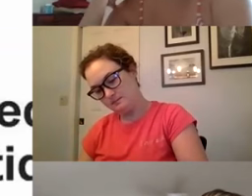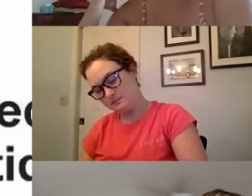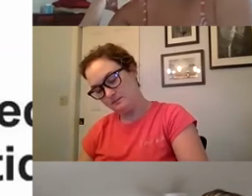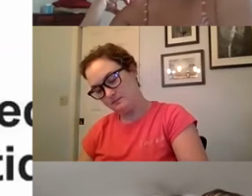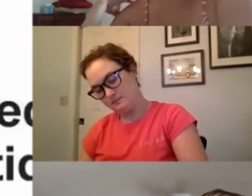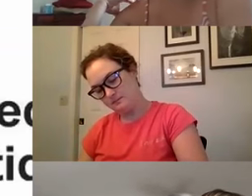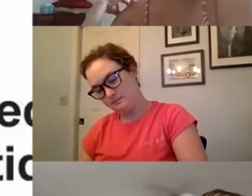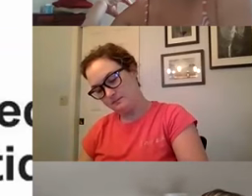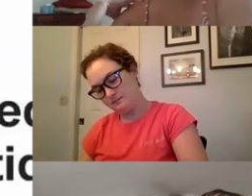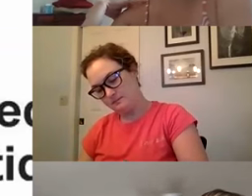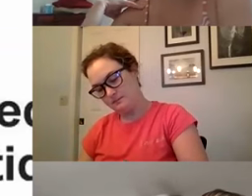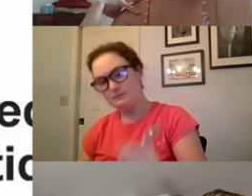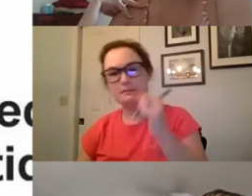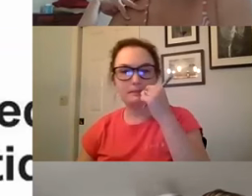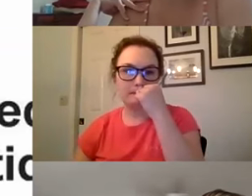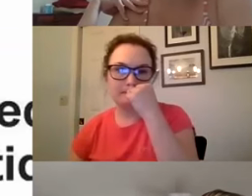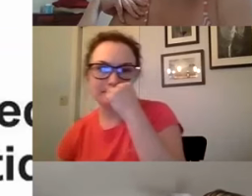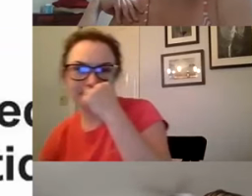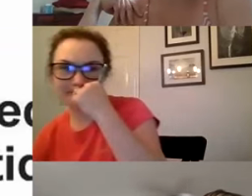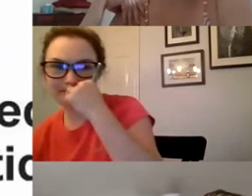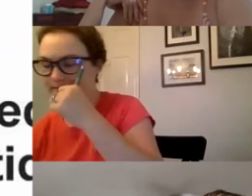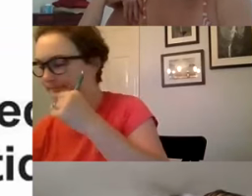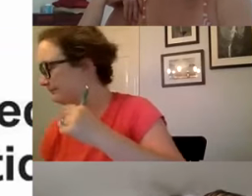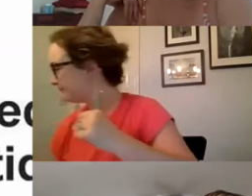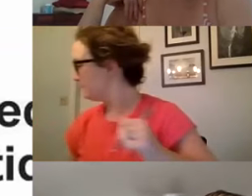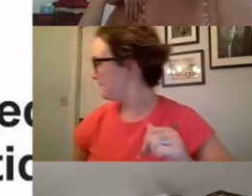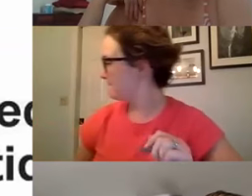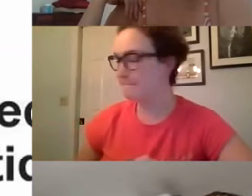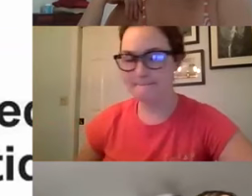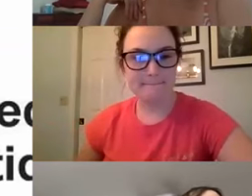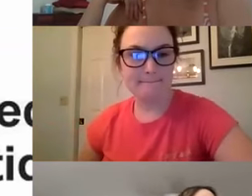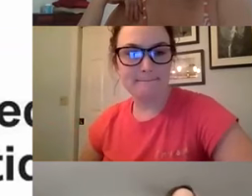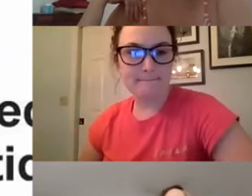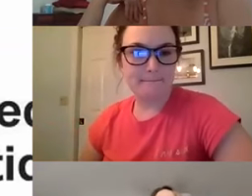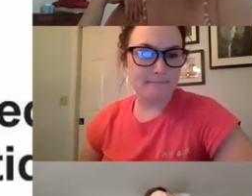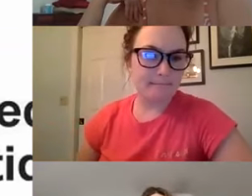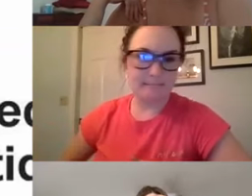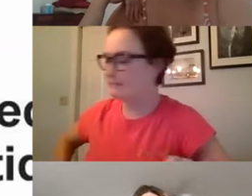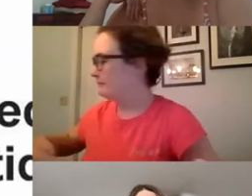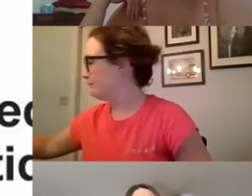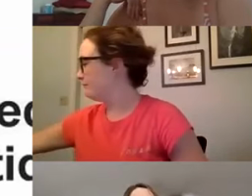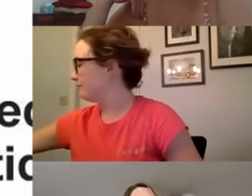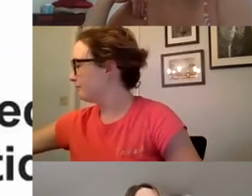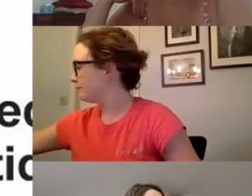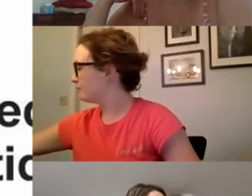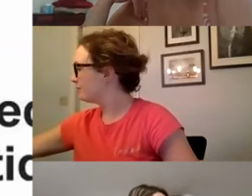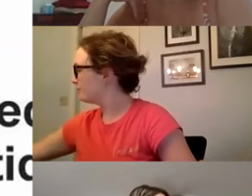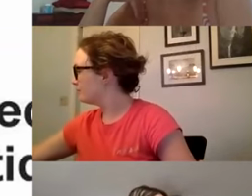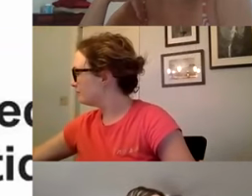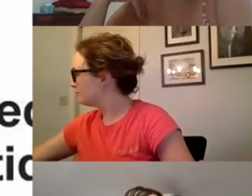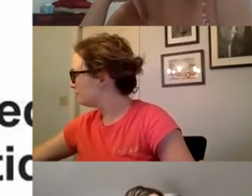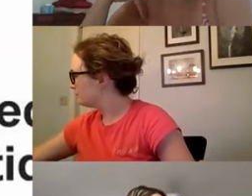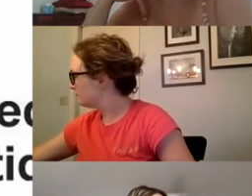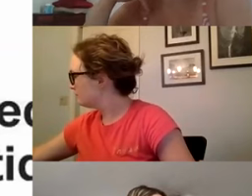Here's that simple illustration, as I mentioned, where we see the ribosomes binding to the messenger RNA, sliding down to the right and coming off, so we can